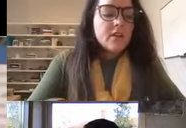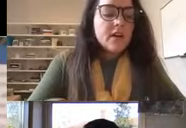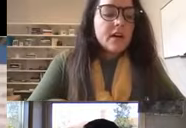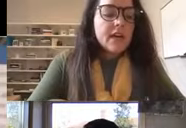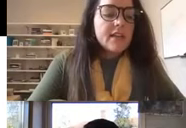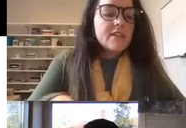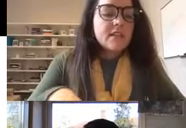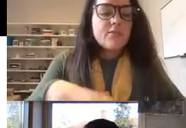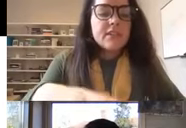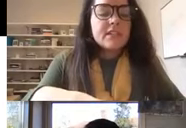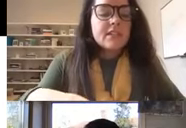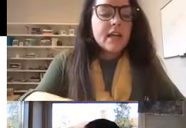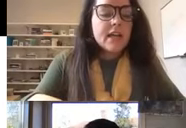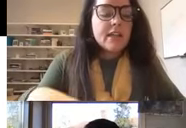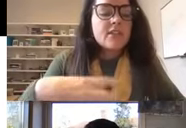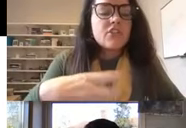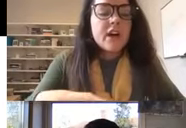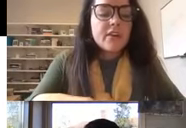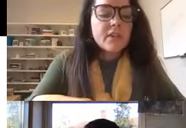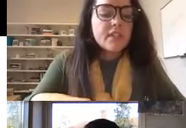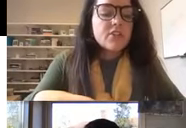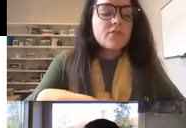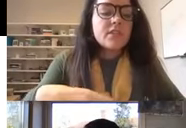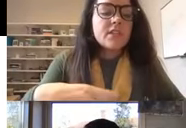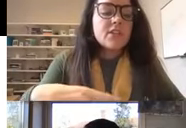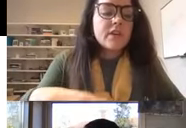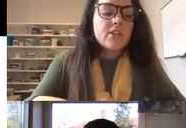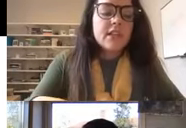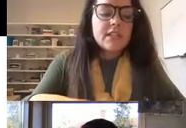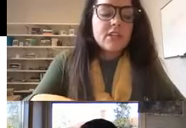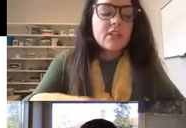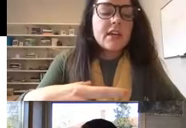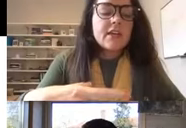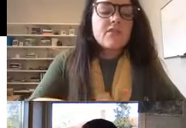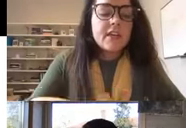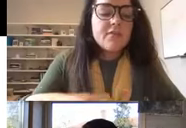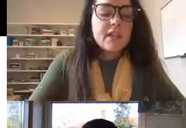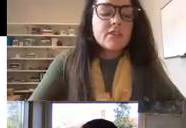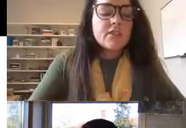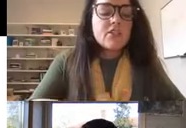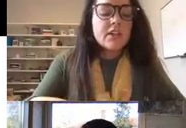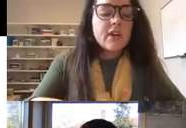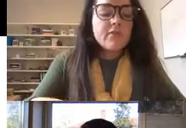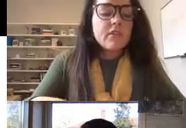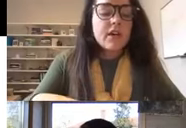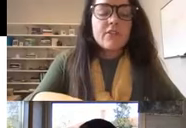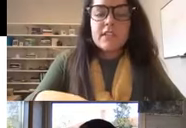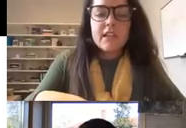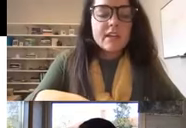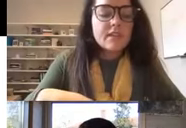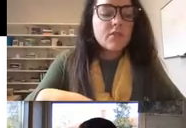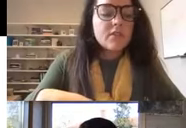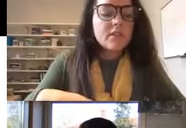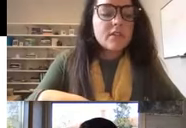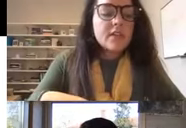So against complicit silence, geography teachers would teach racialization as fundamental to geographical